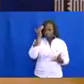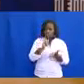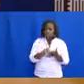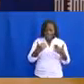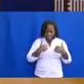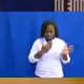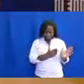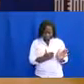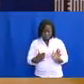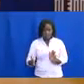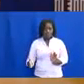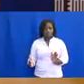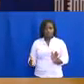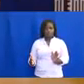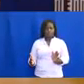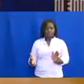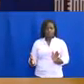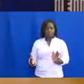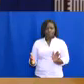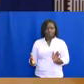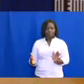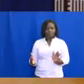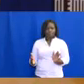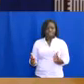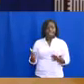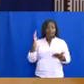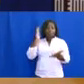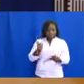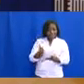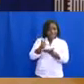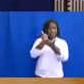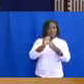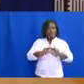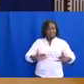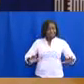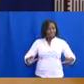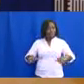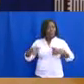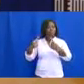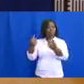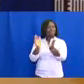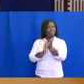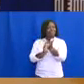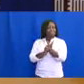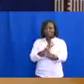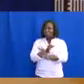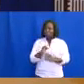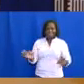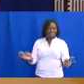.F.I.R.A. Influencer.